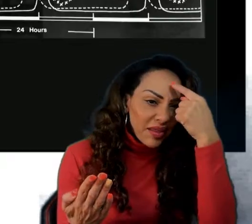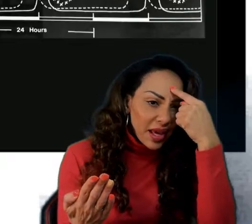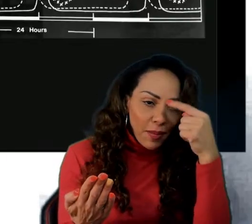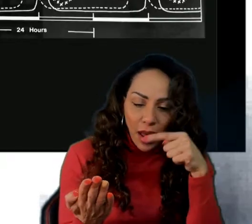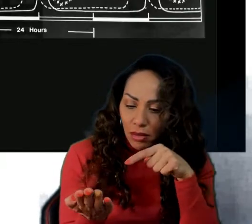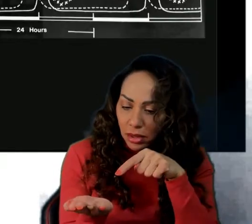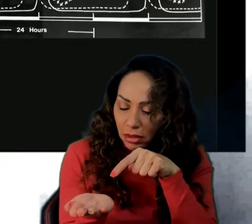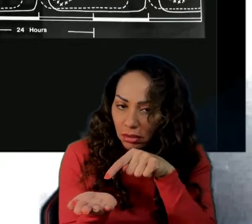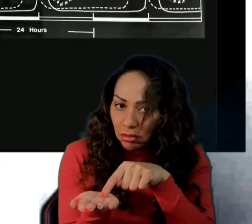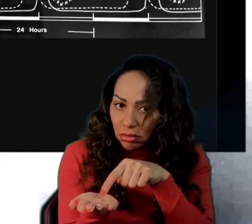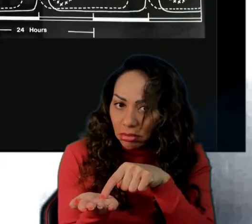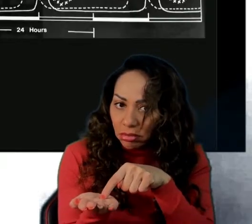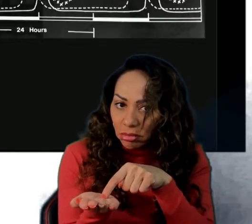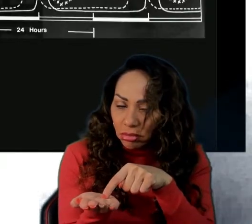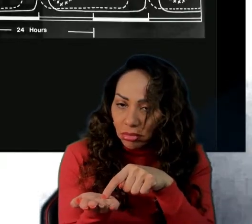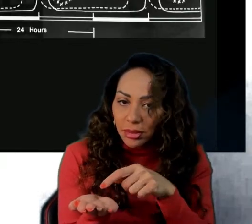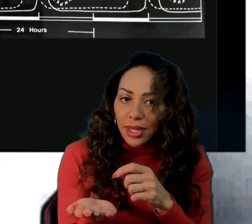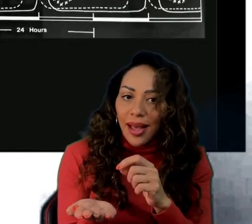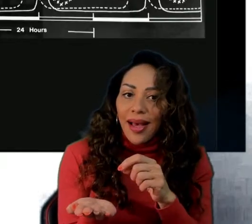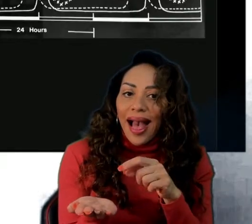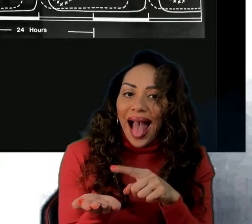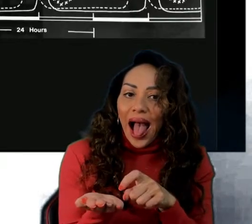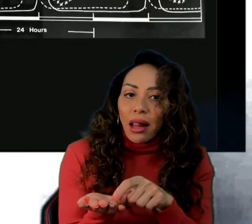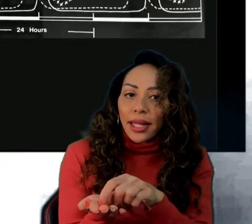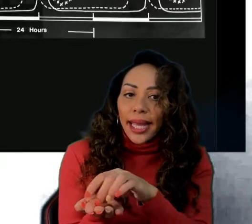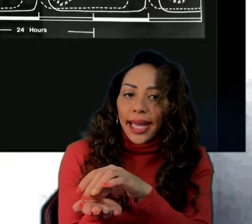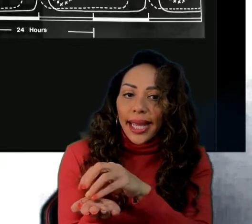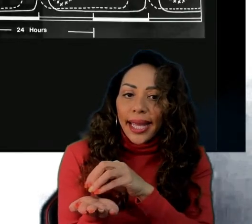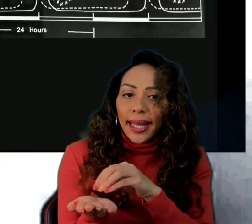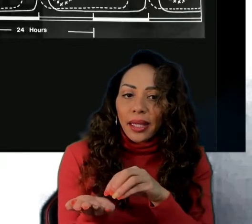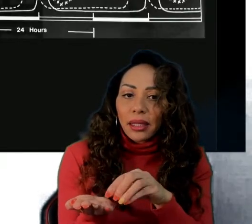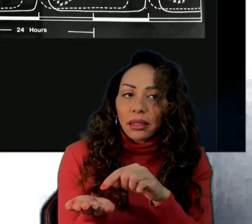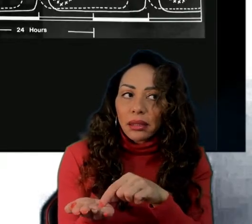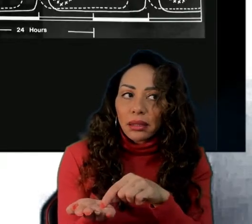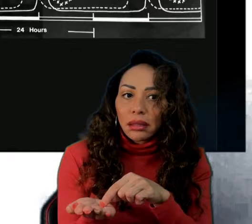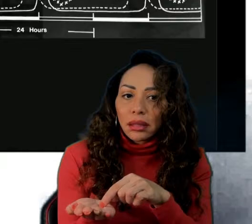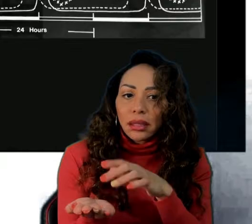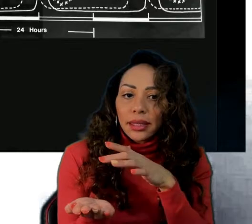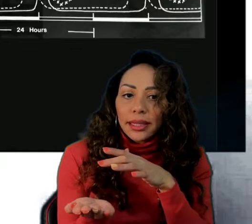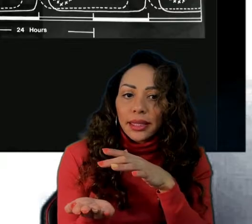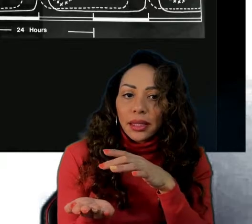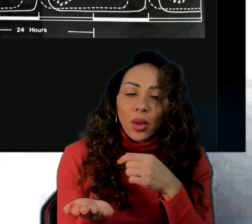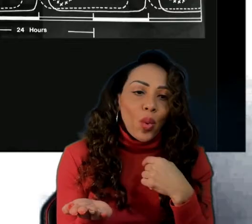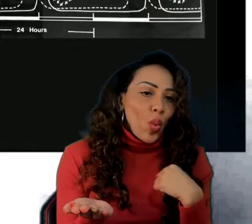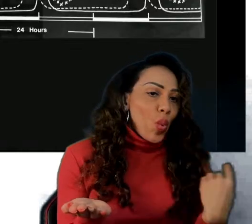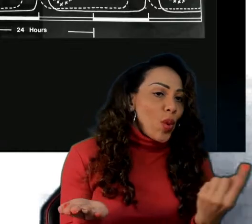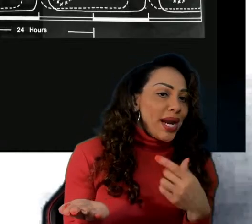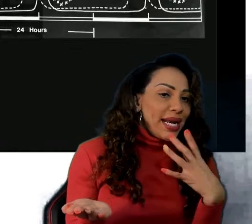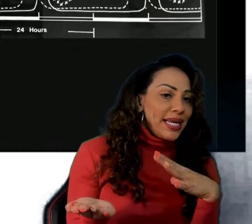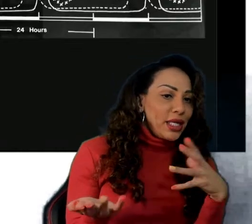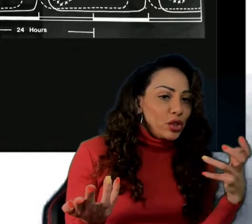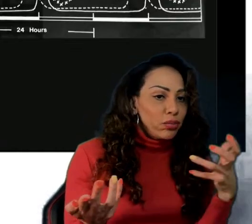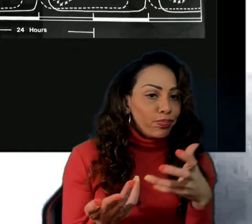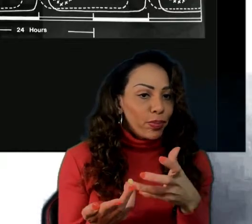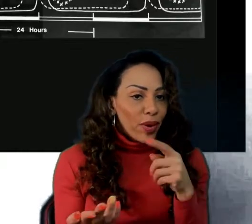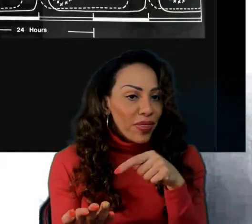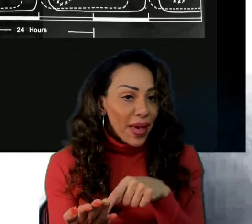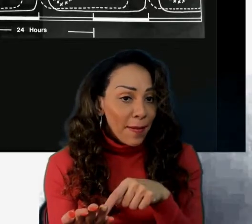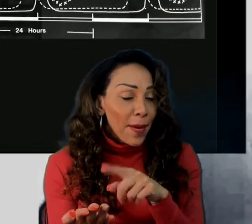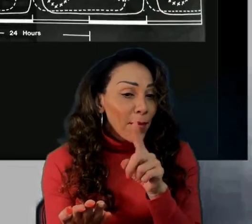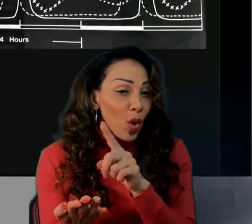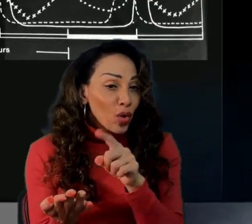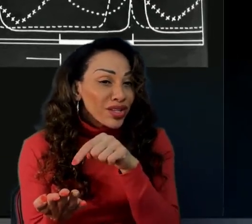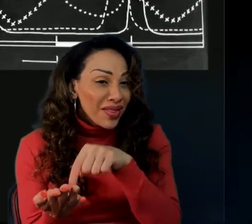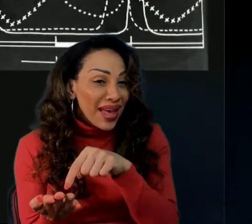but at the same time, we were kind of adapting our rhythms to work on their timescales. They were also very sensitive to fatigue, and we had to